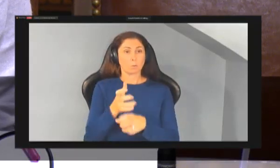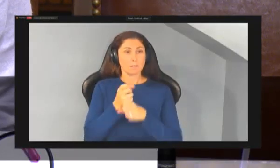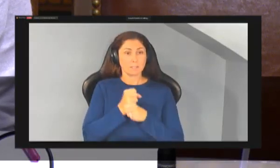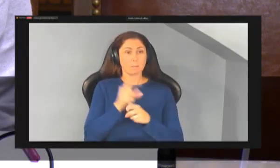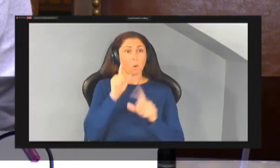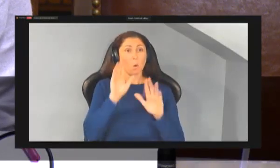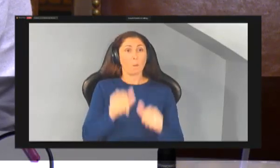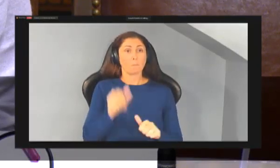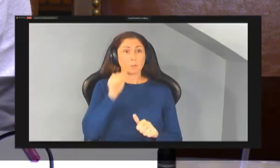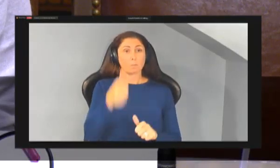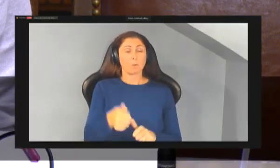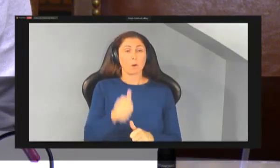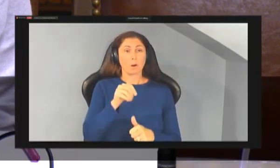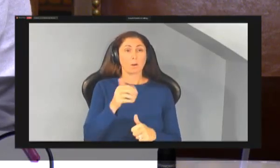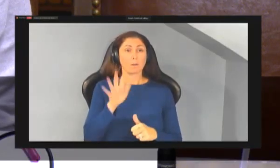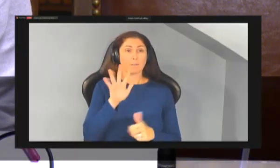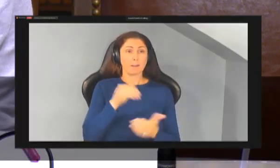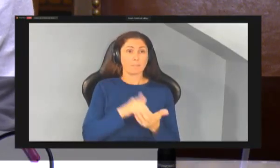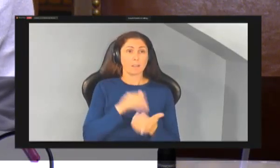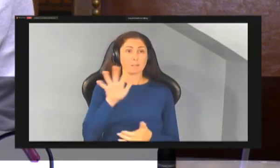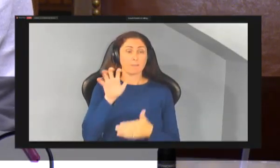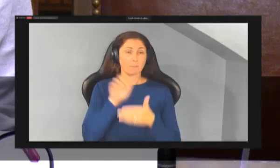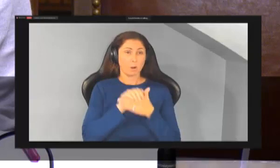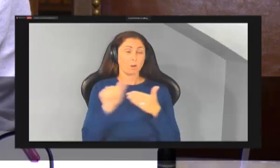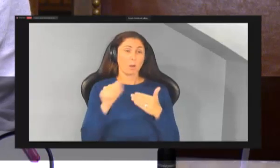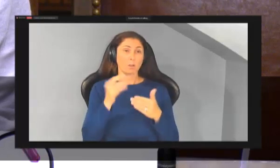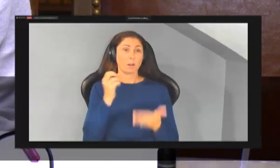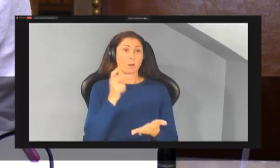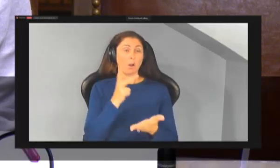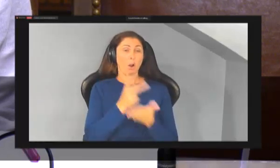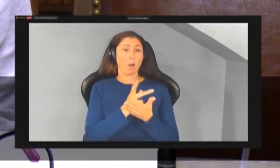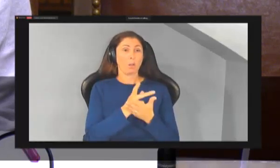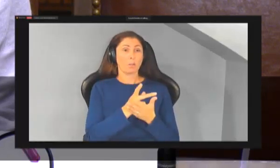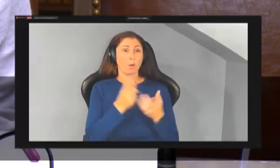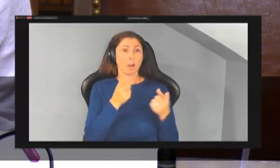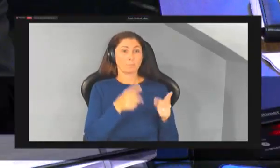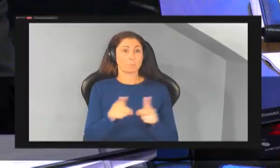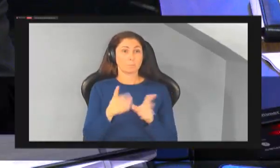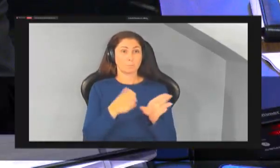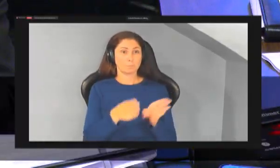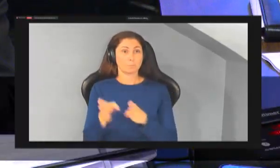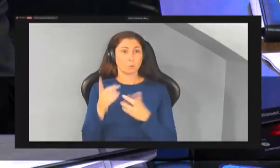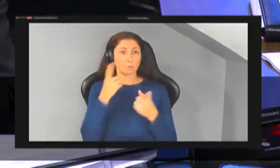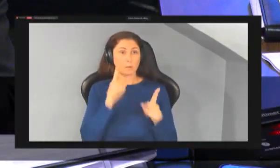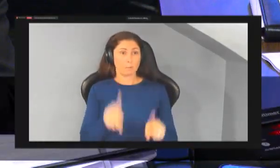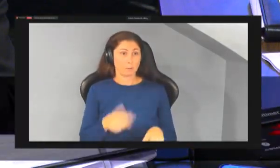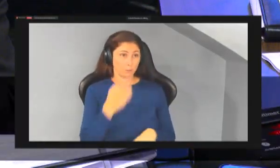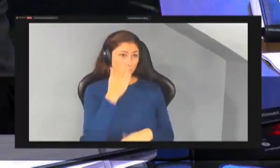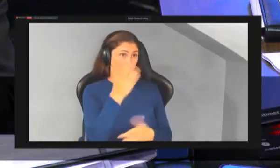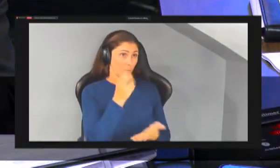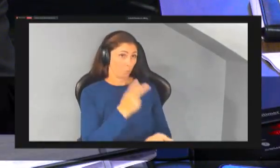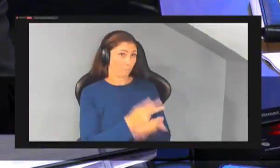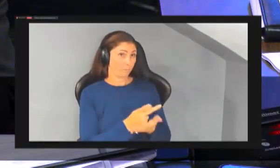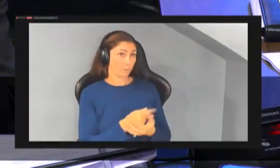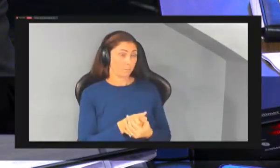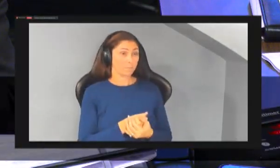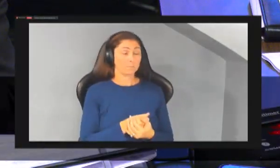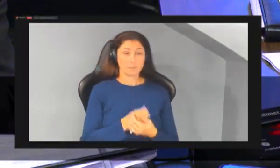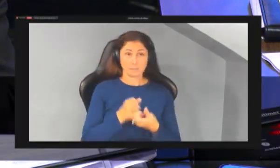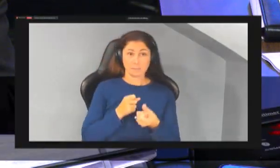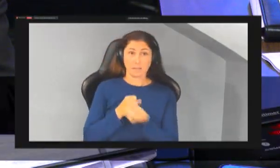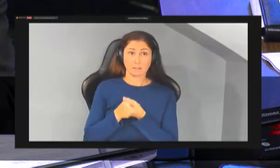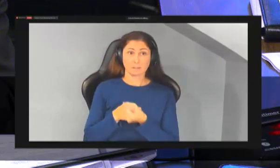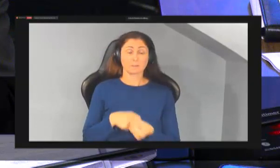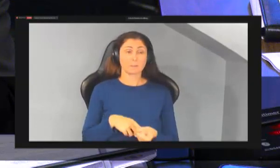by $5,500 and authorize subsequent agreements. Motion to approve. Second. Any